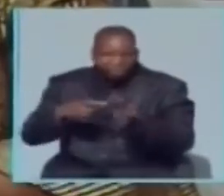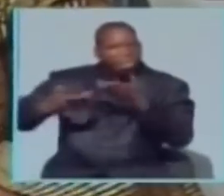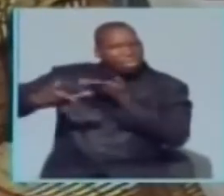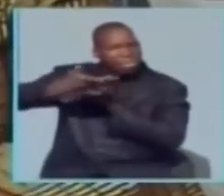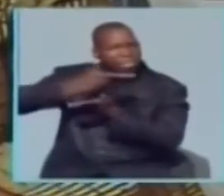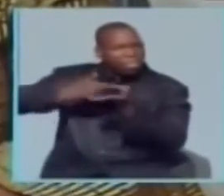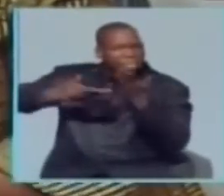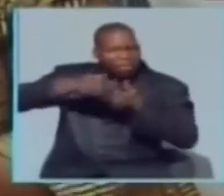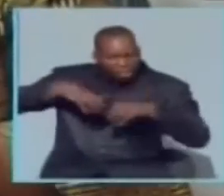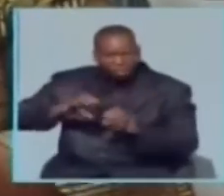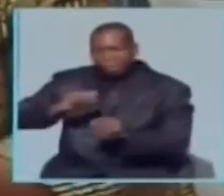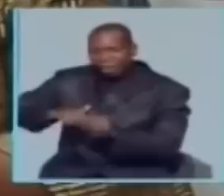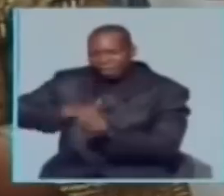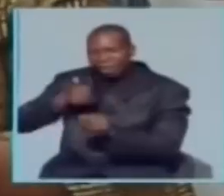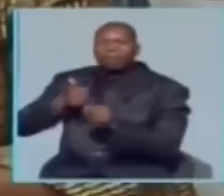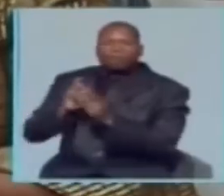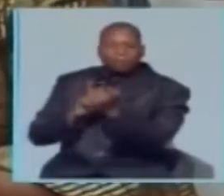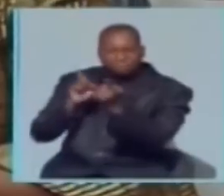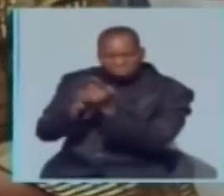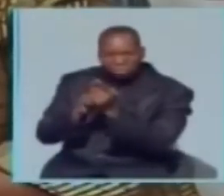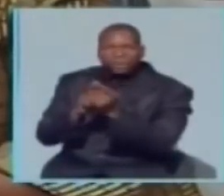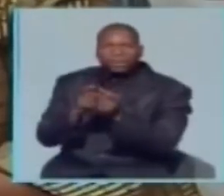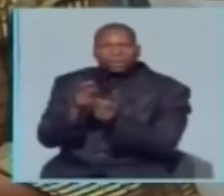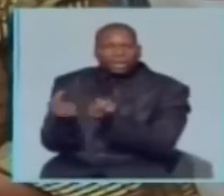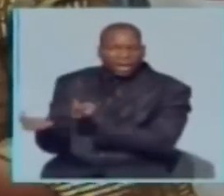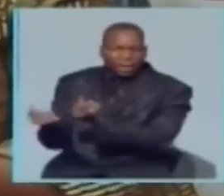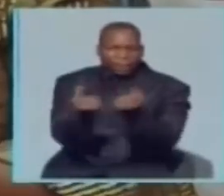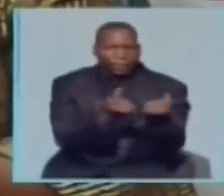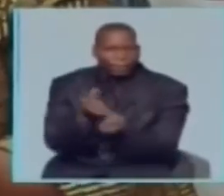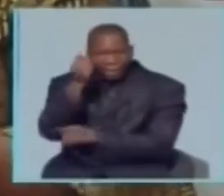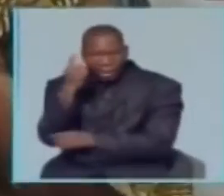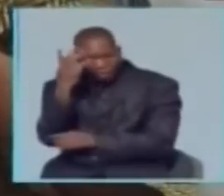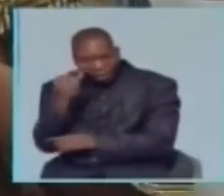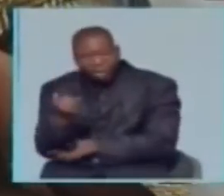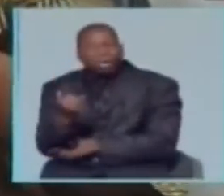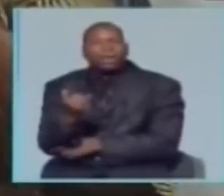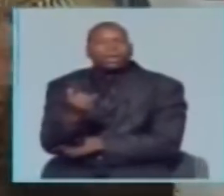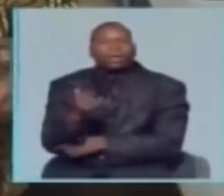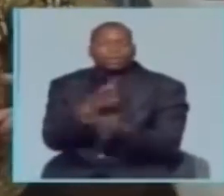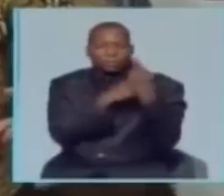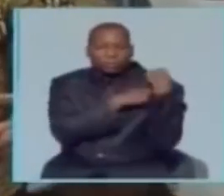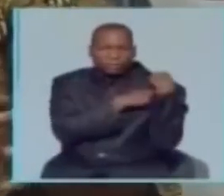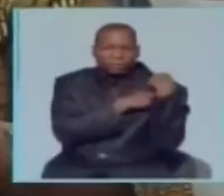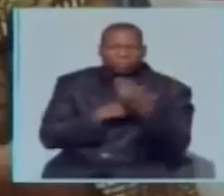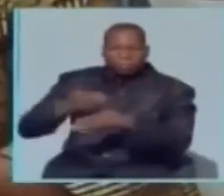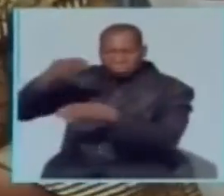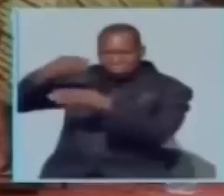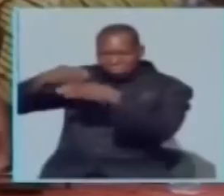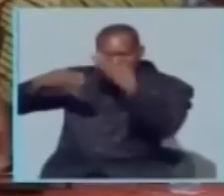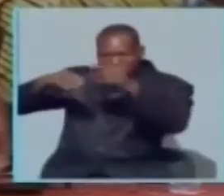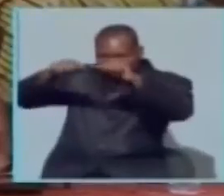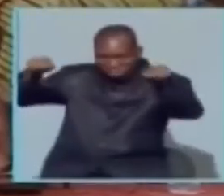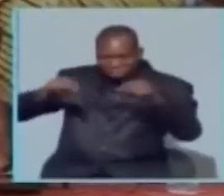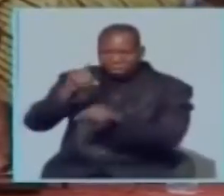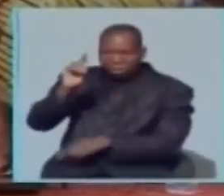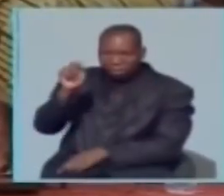have met with them to understand the situation because they're also responsible for the actual dam war itself, where the